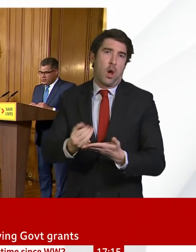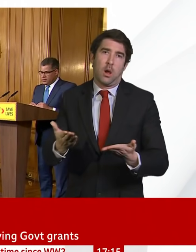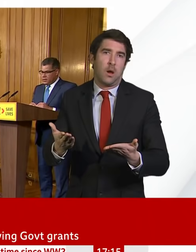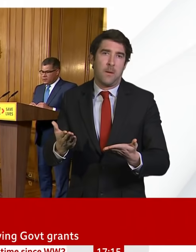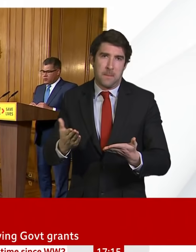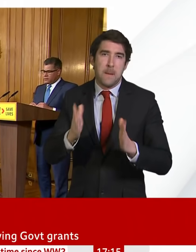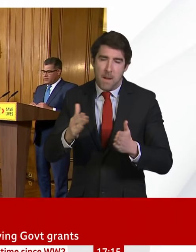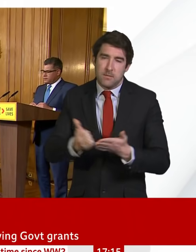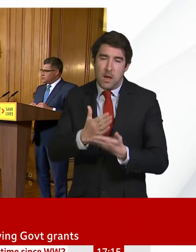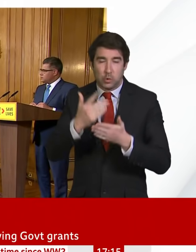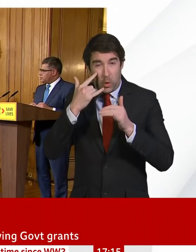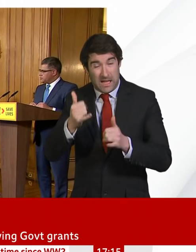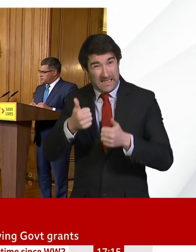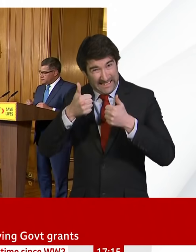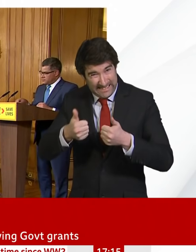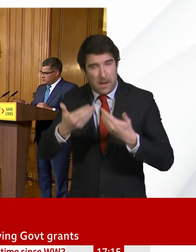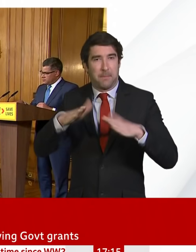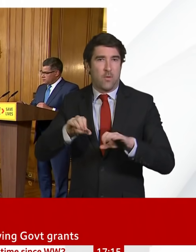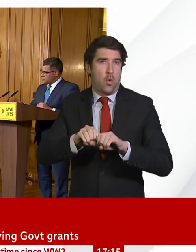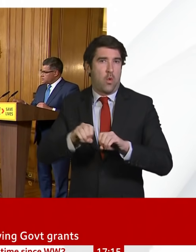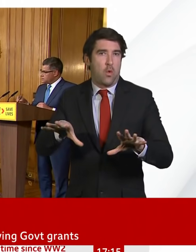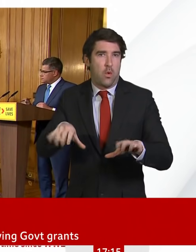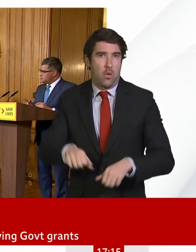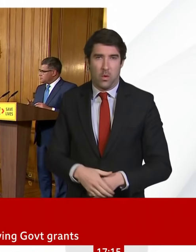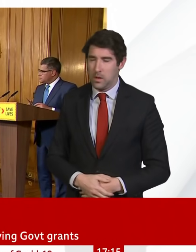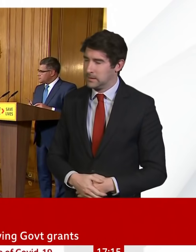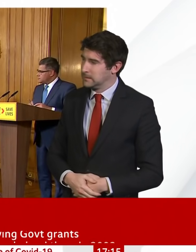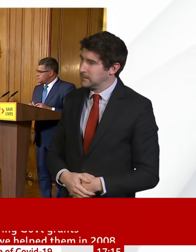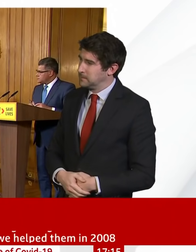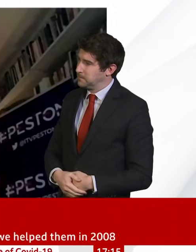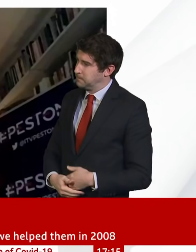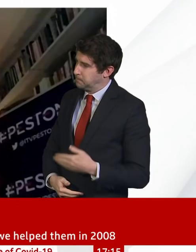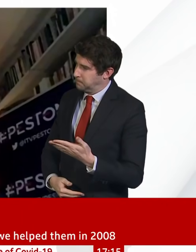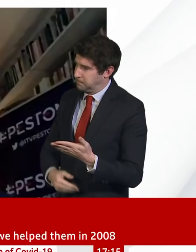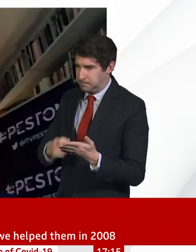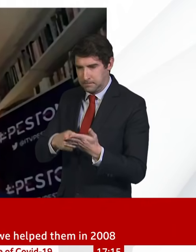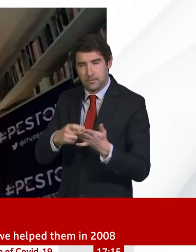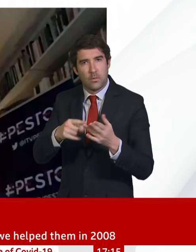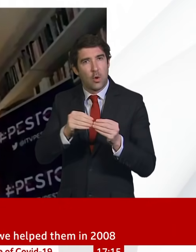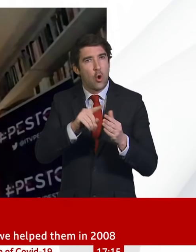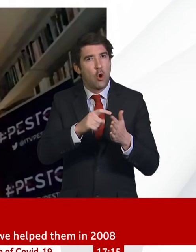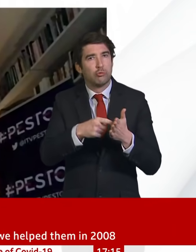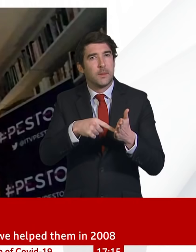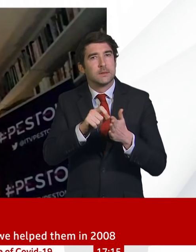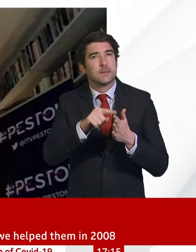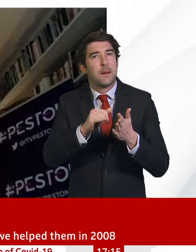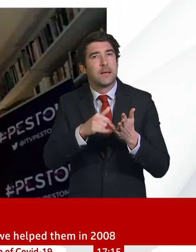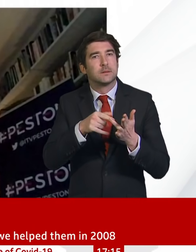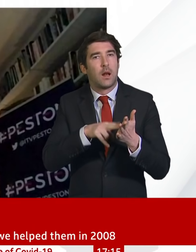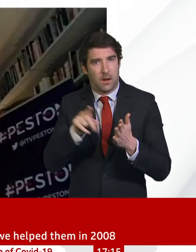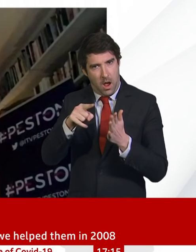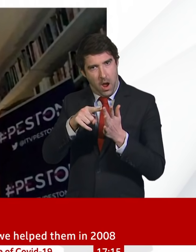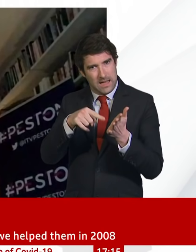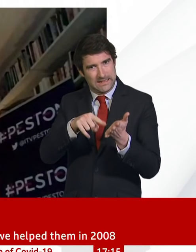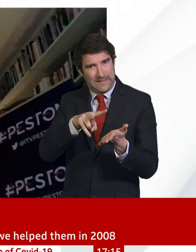ITV, Robert Peston. Robert. Hello. Good afternoon. Largely a question, I think, for Yvonne